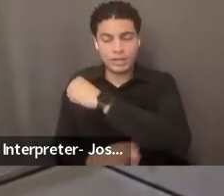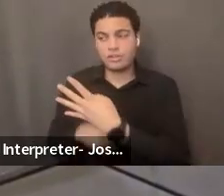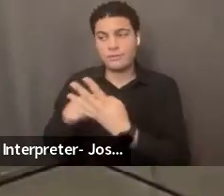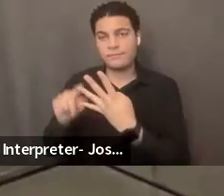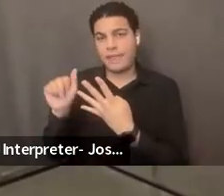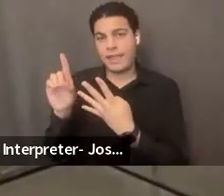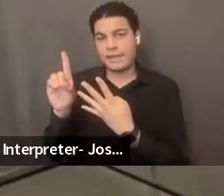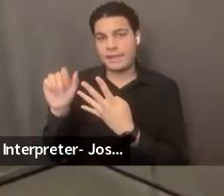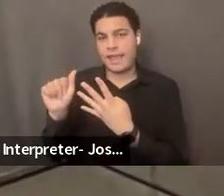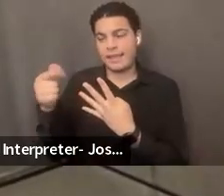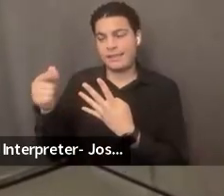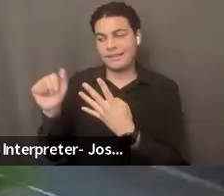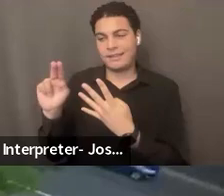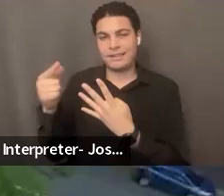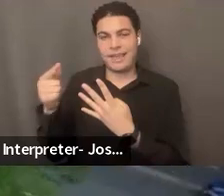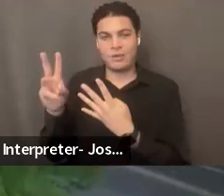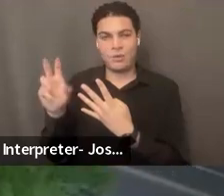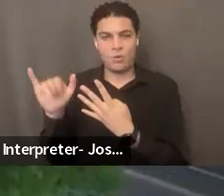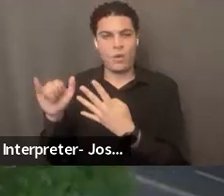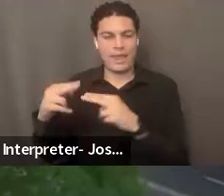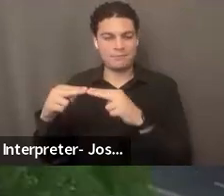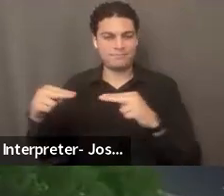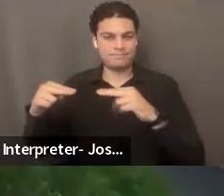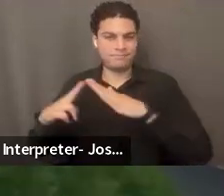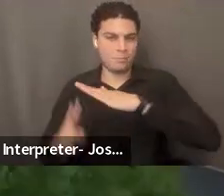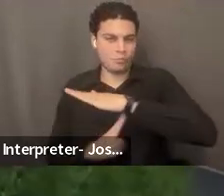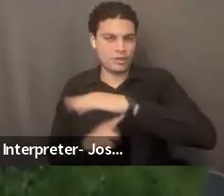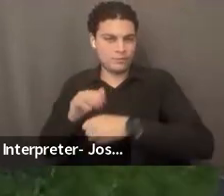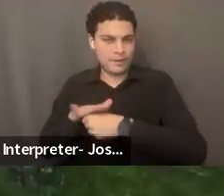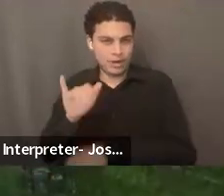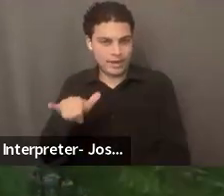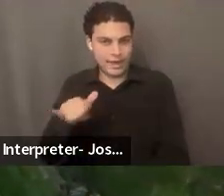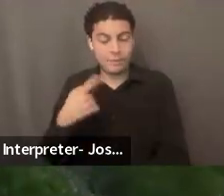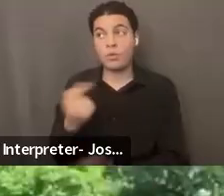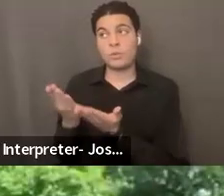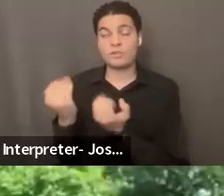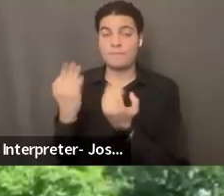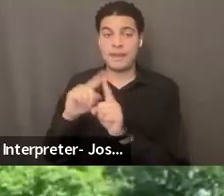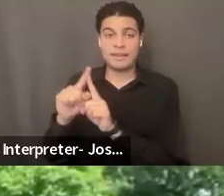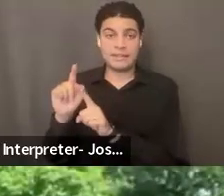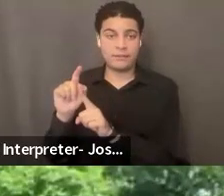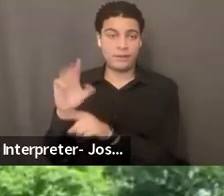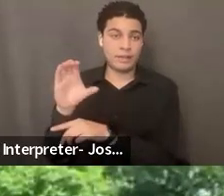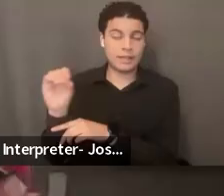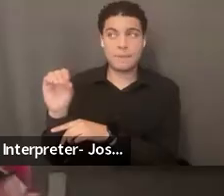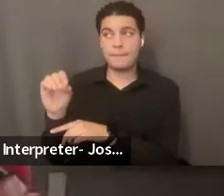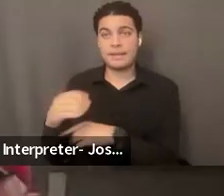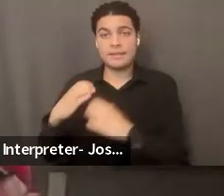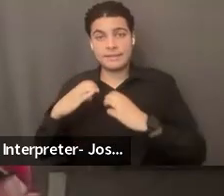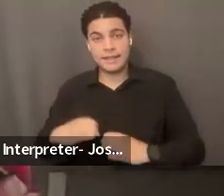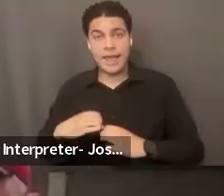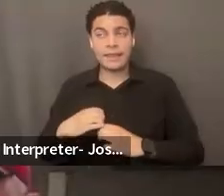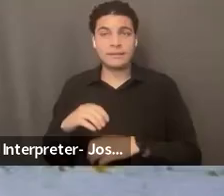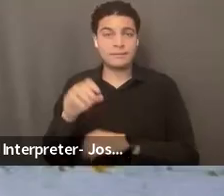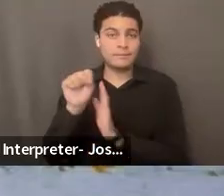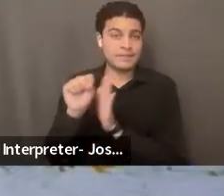safety, and durability in mind. We serve a range of clients, including state and local governments, parks and recreation departments,